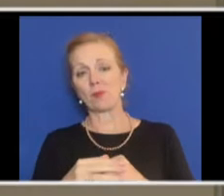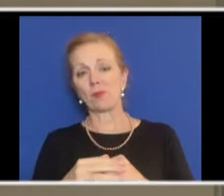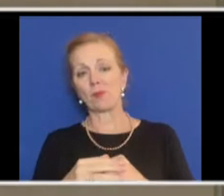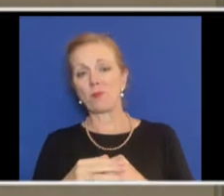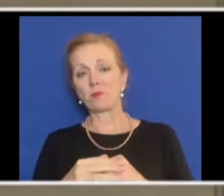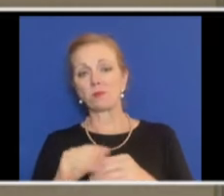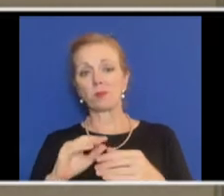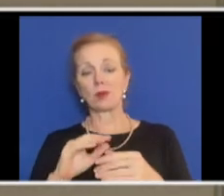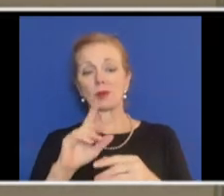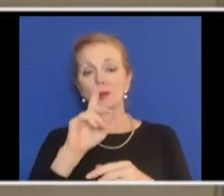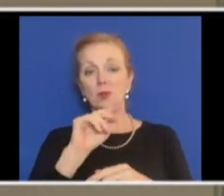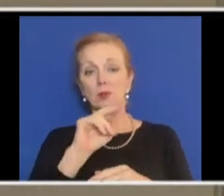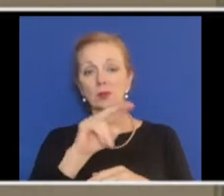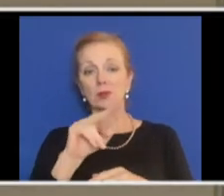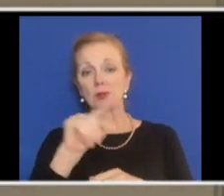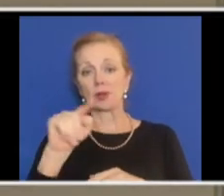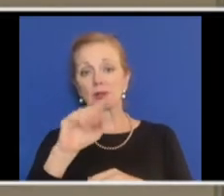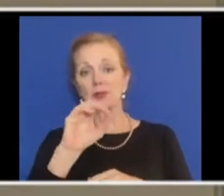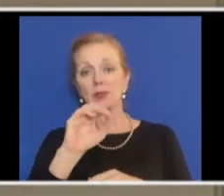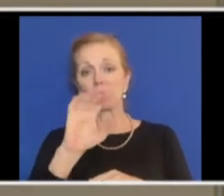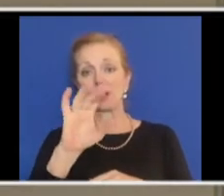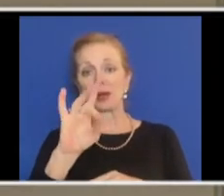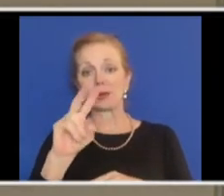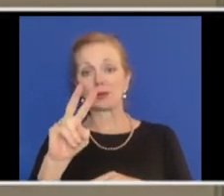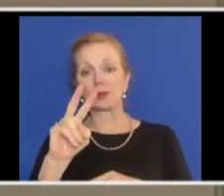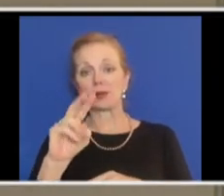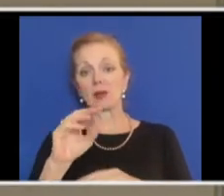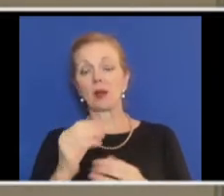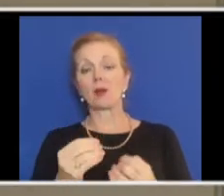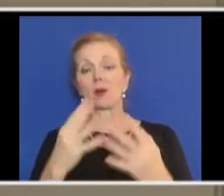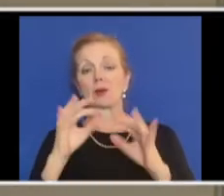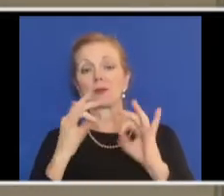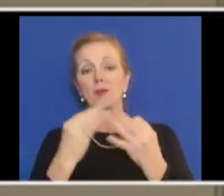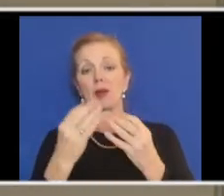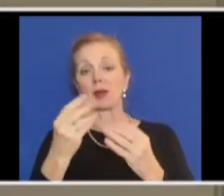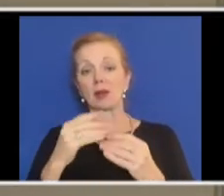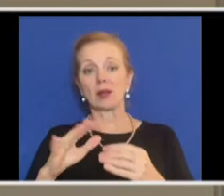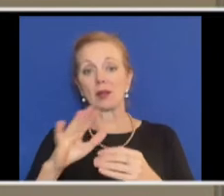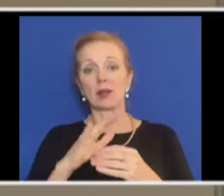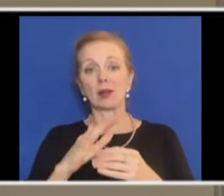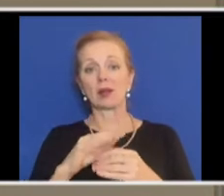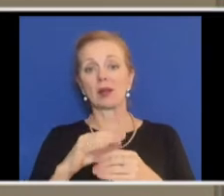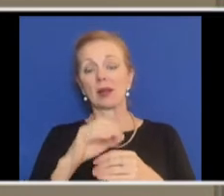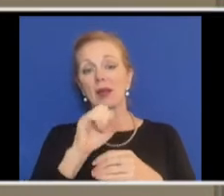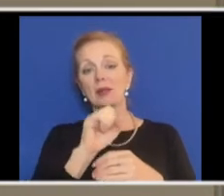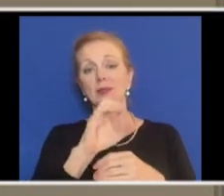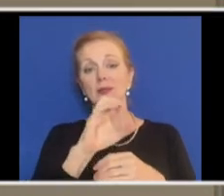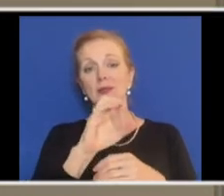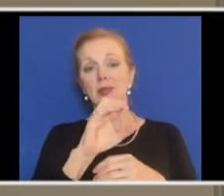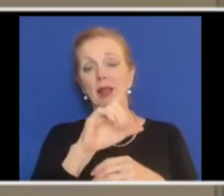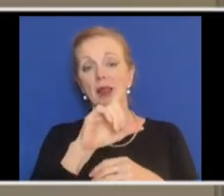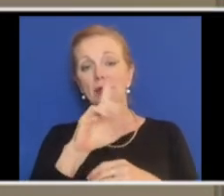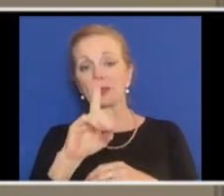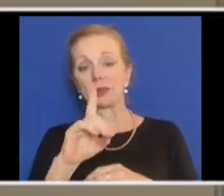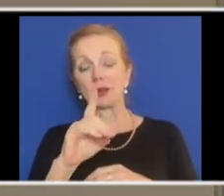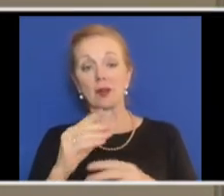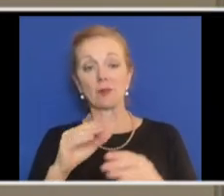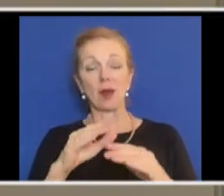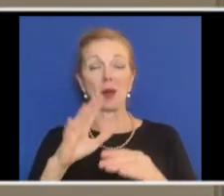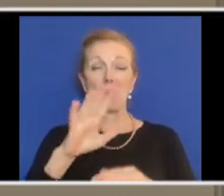petition 2022-082 by Maple multi-family land at c-lp located on approximately